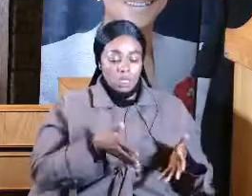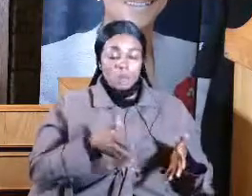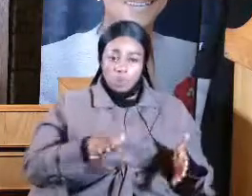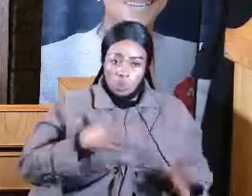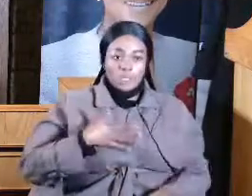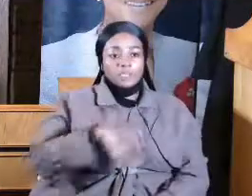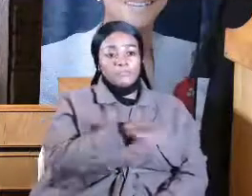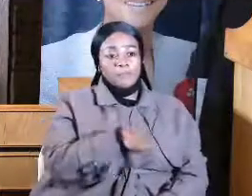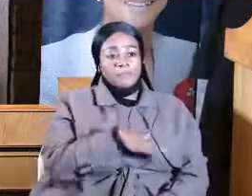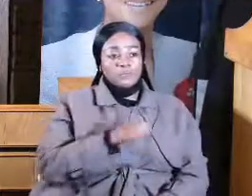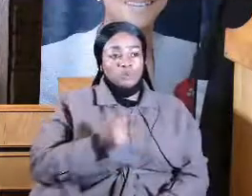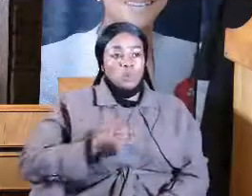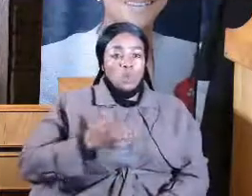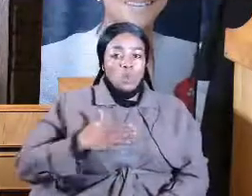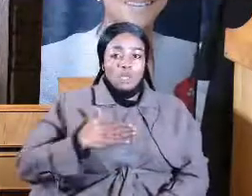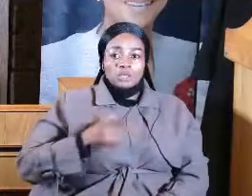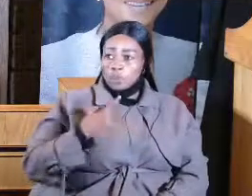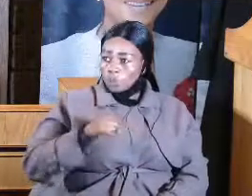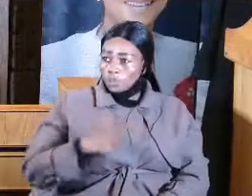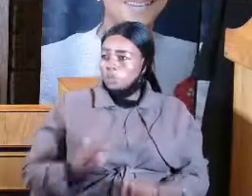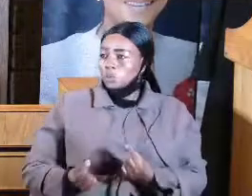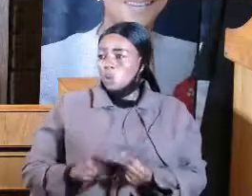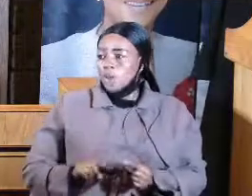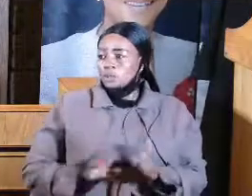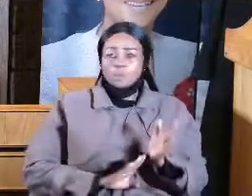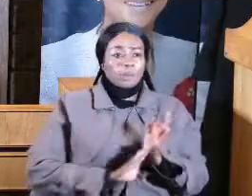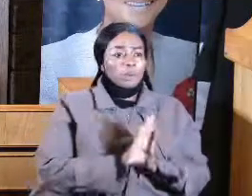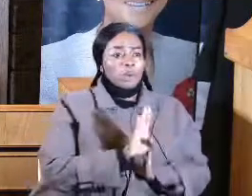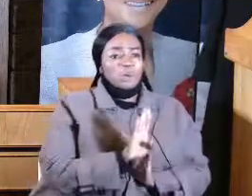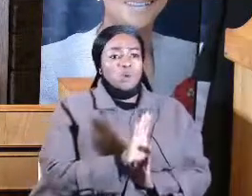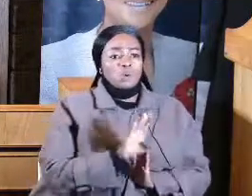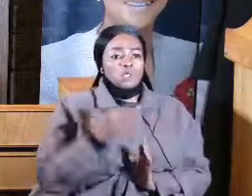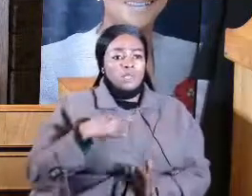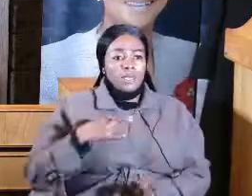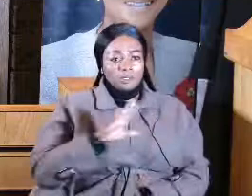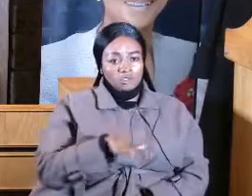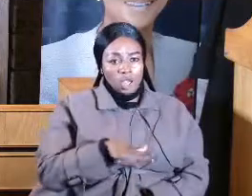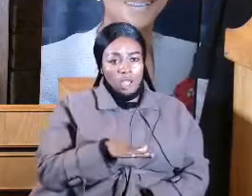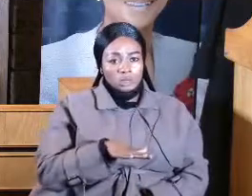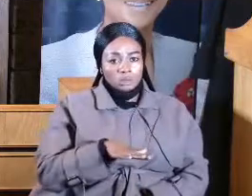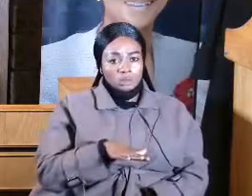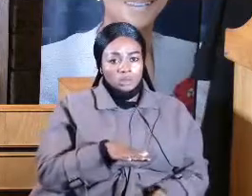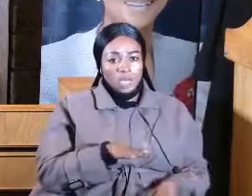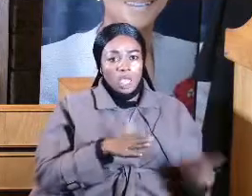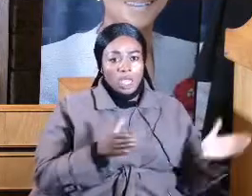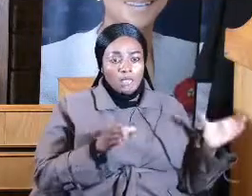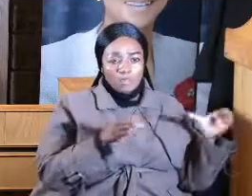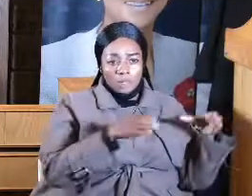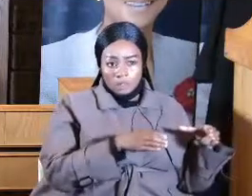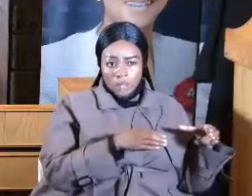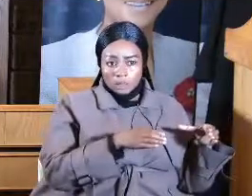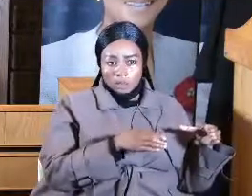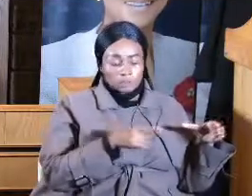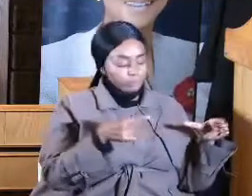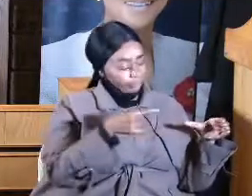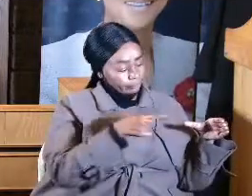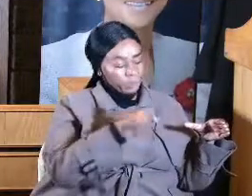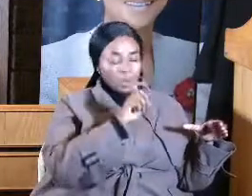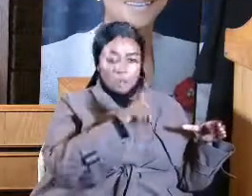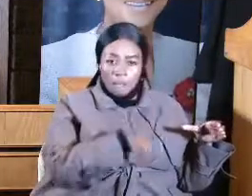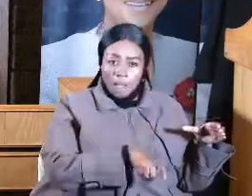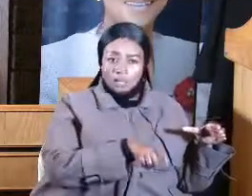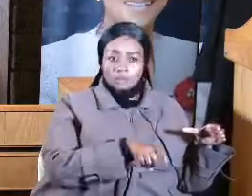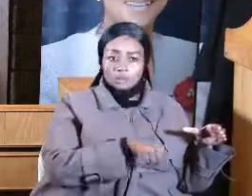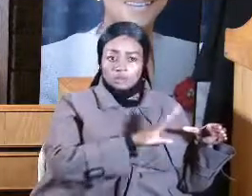space. So what are we doing to promote the girl child in the classroom? Making the classroom more